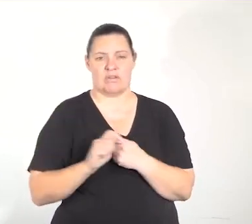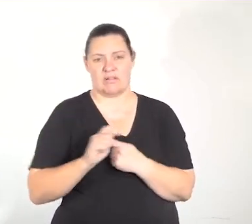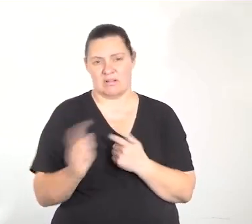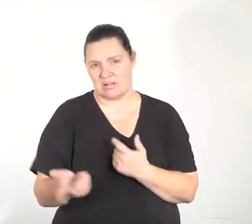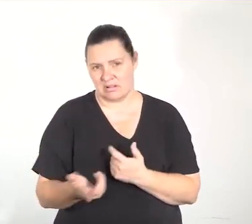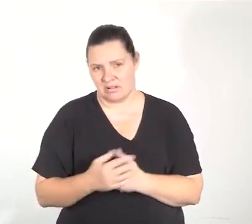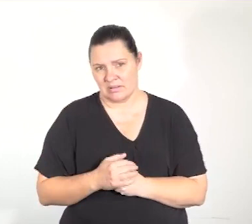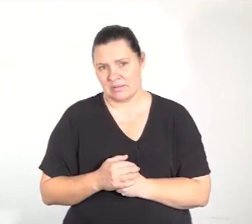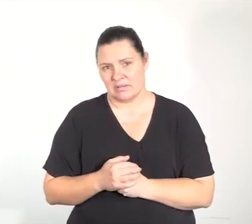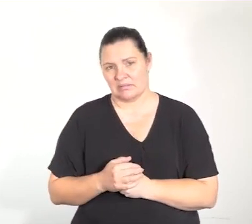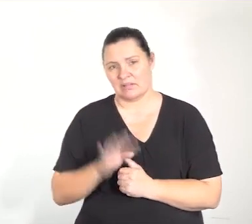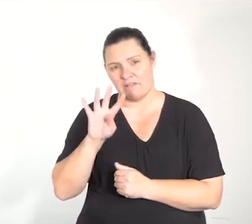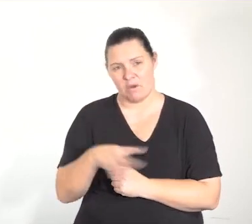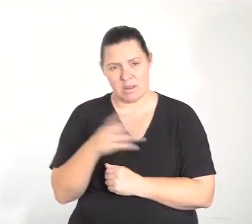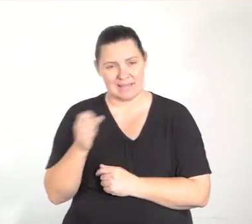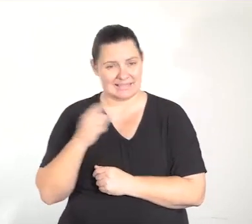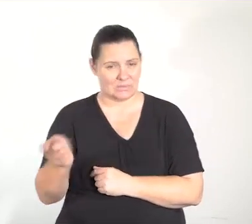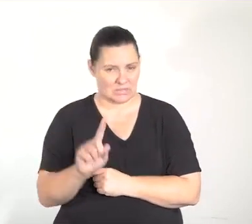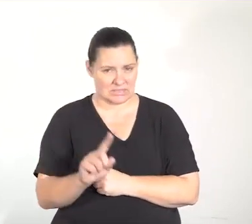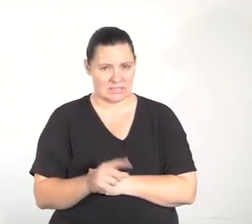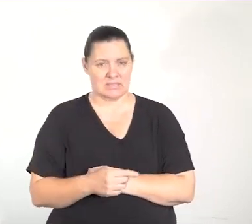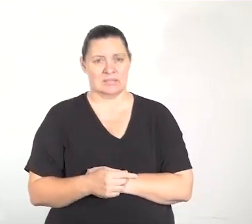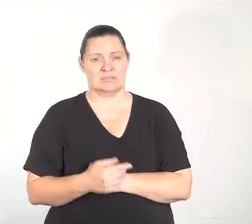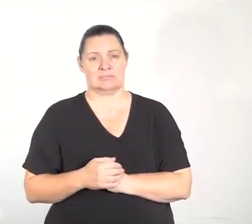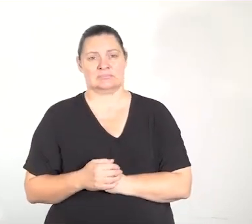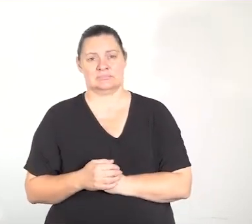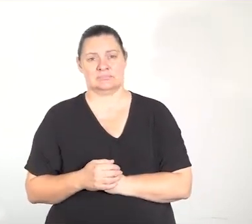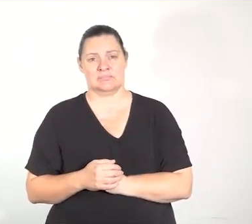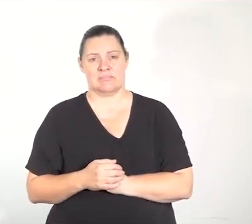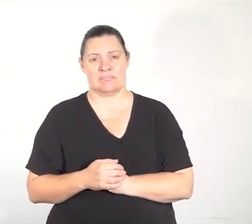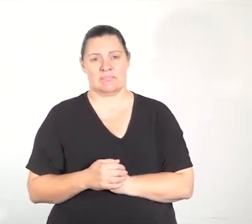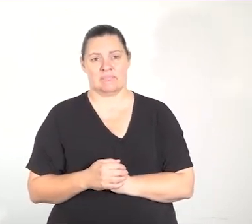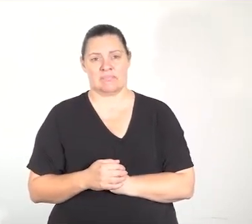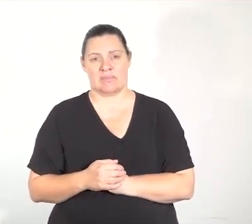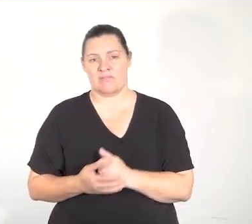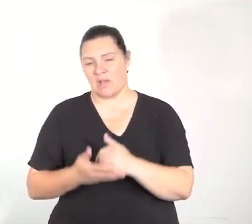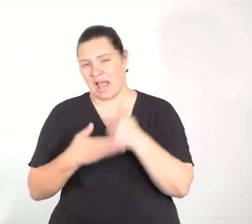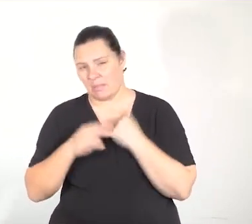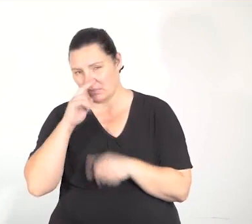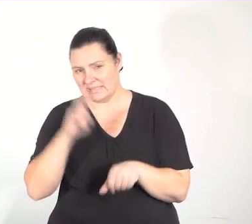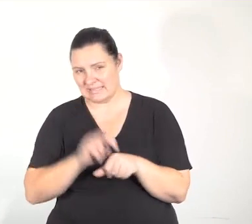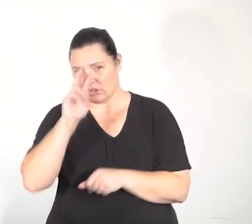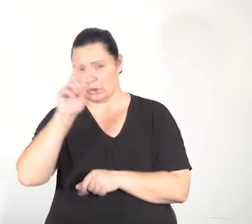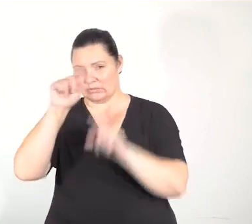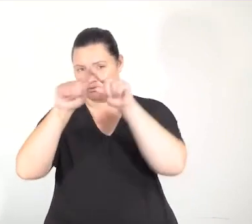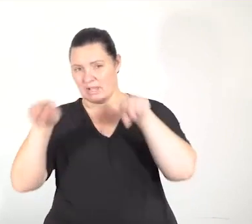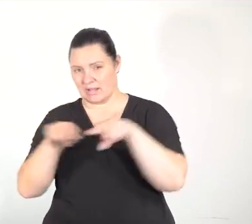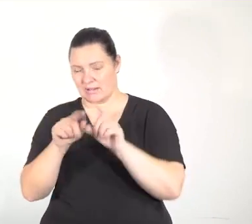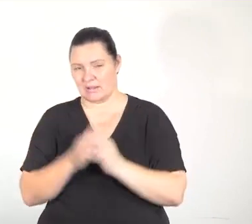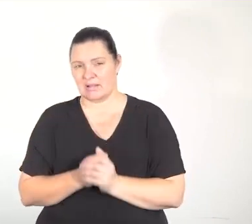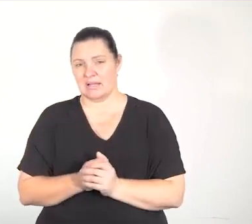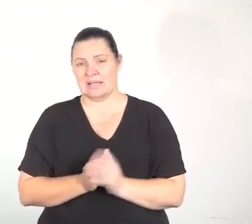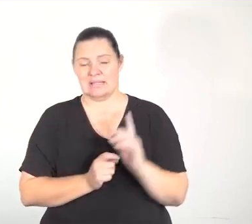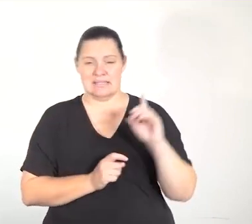travel? Do you remember the formula again for distance? There's our triangle, just in case you need help remembering.